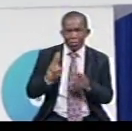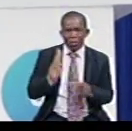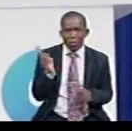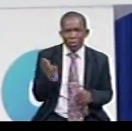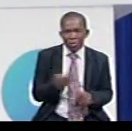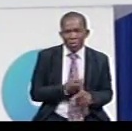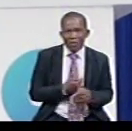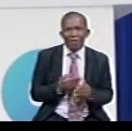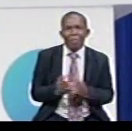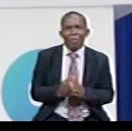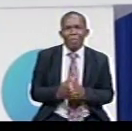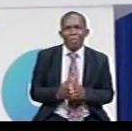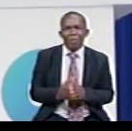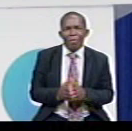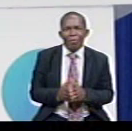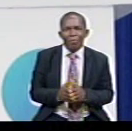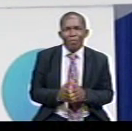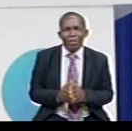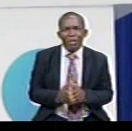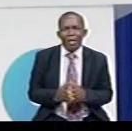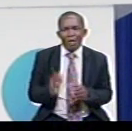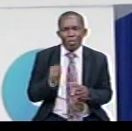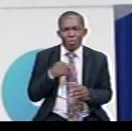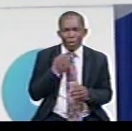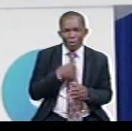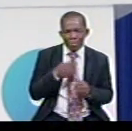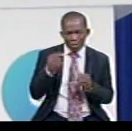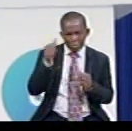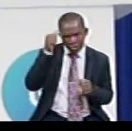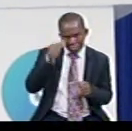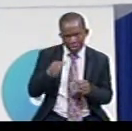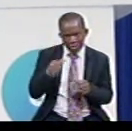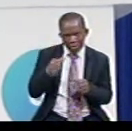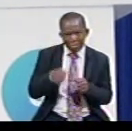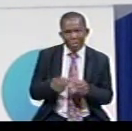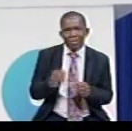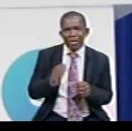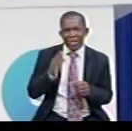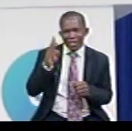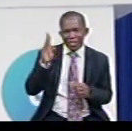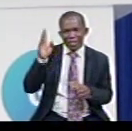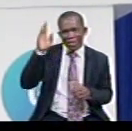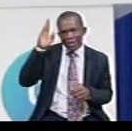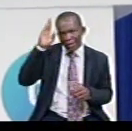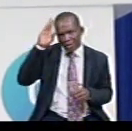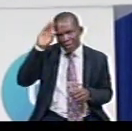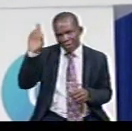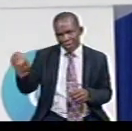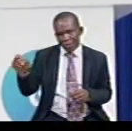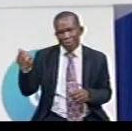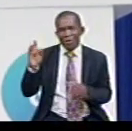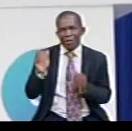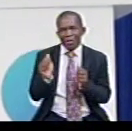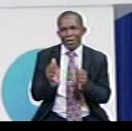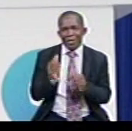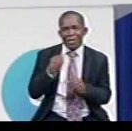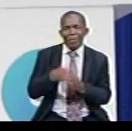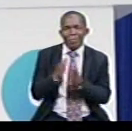And we cannot leave him out in prayer. Open your mouth and pray for the servant of God.